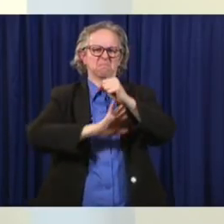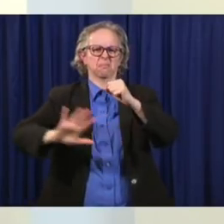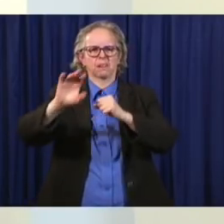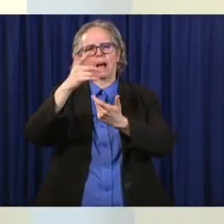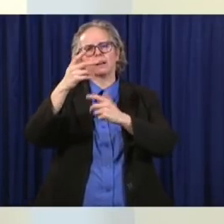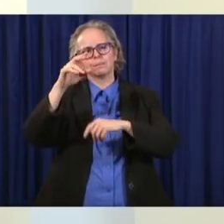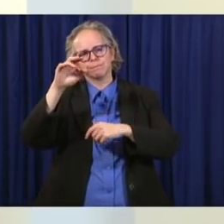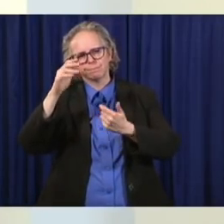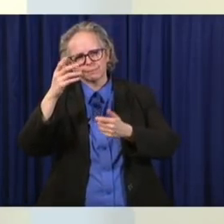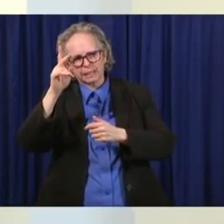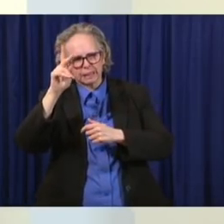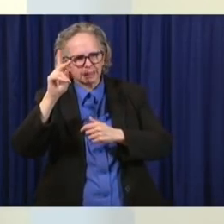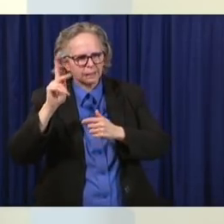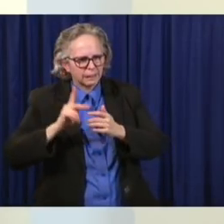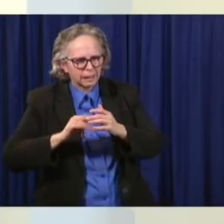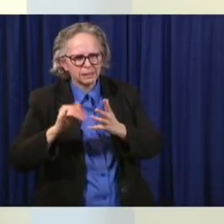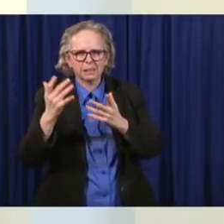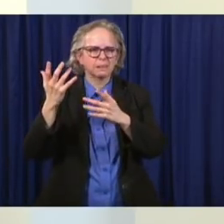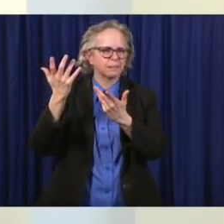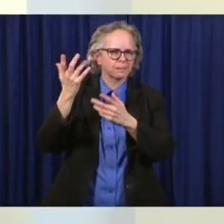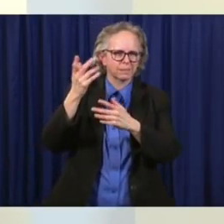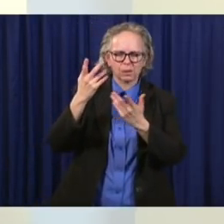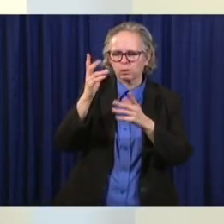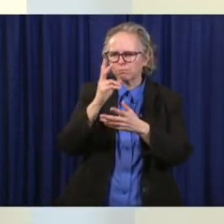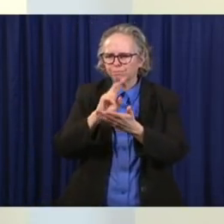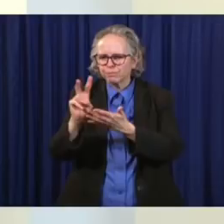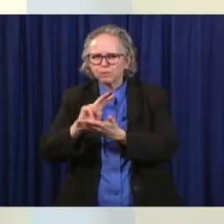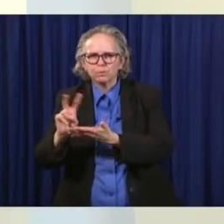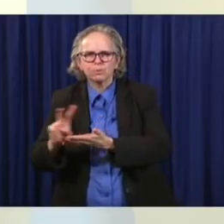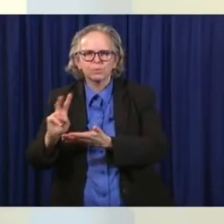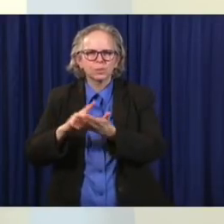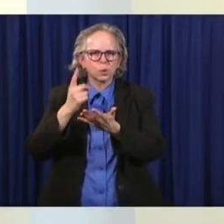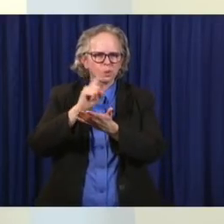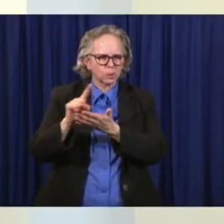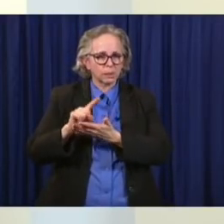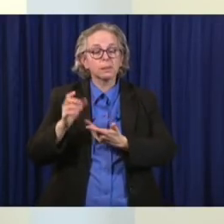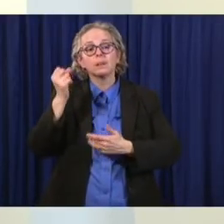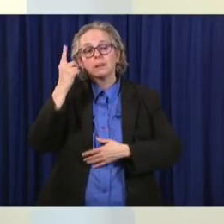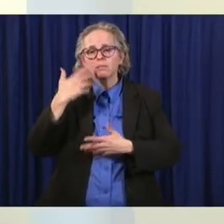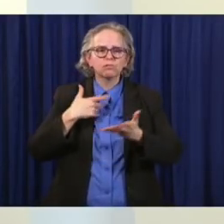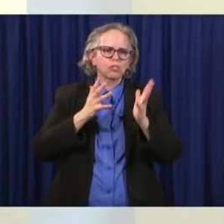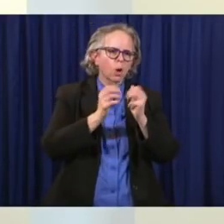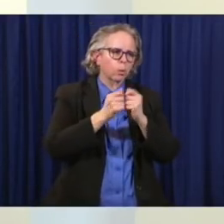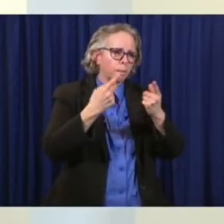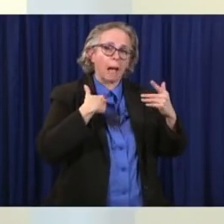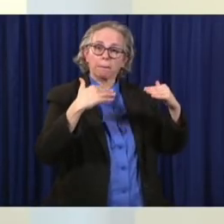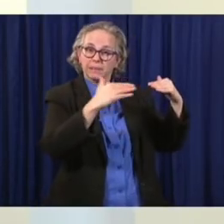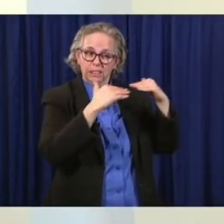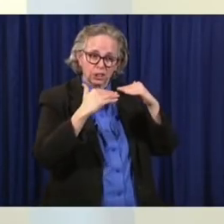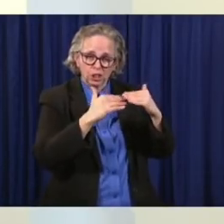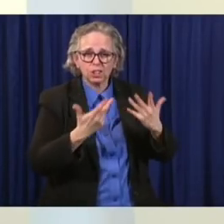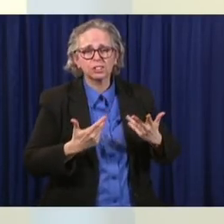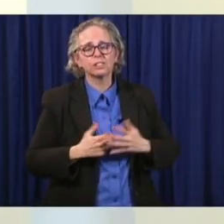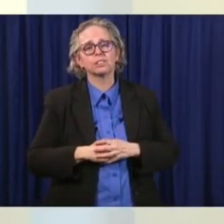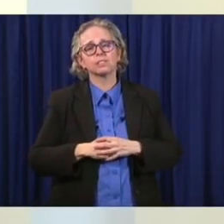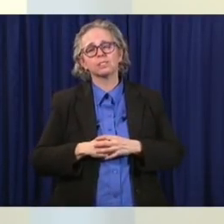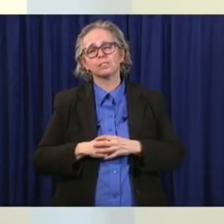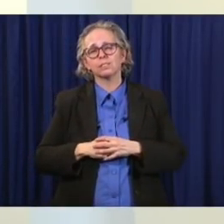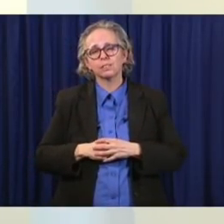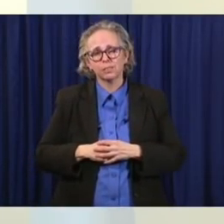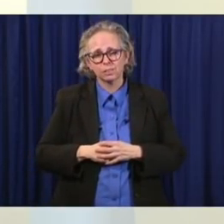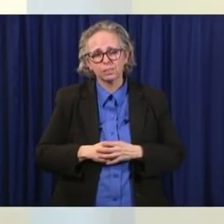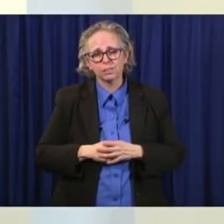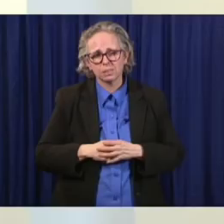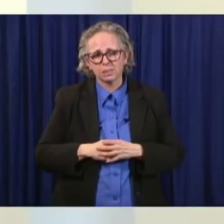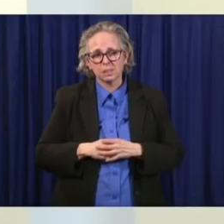twice a week. And I've also talked to my peers all over the country. There's not a state and there's not a country, because I've talked to